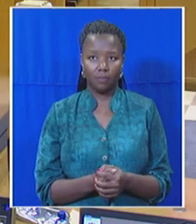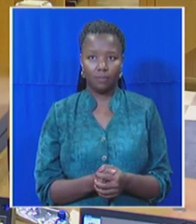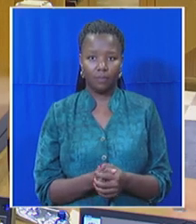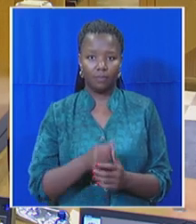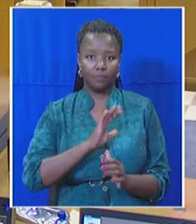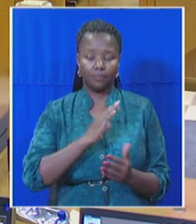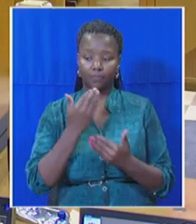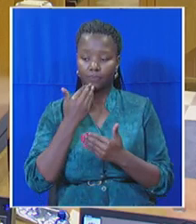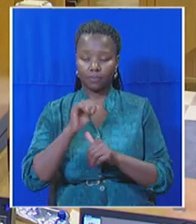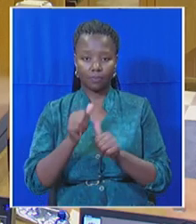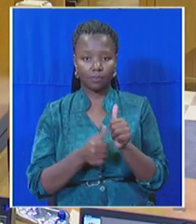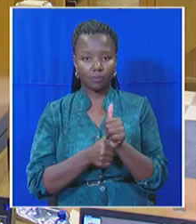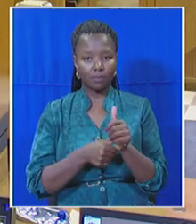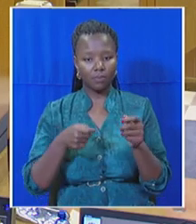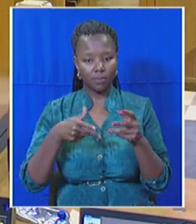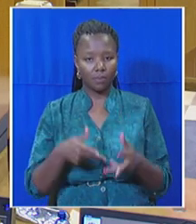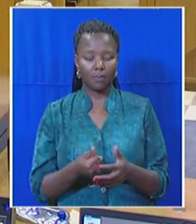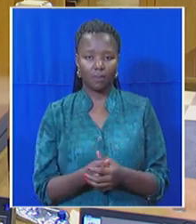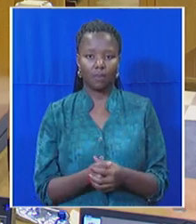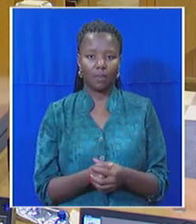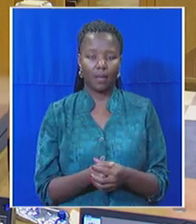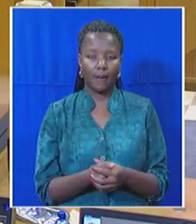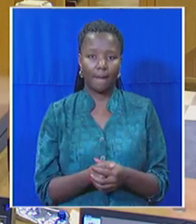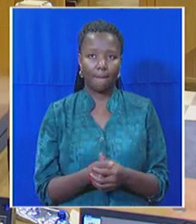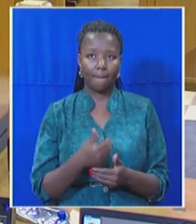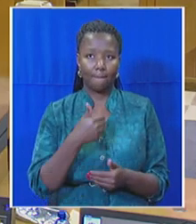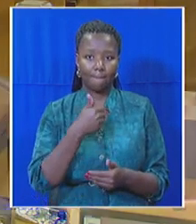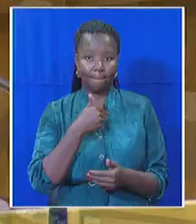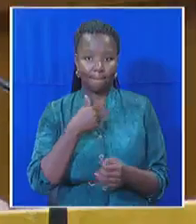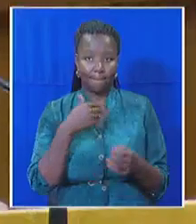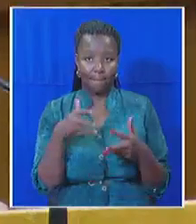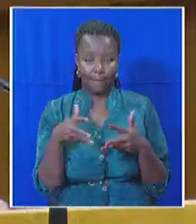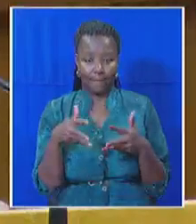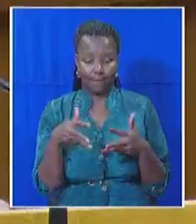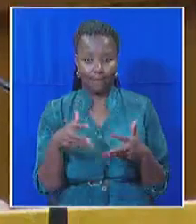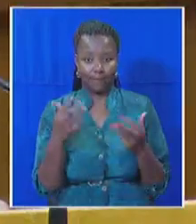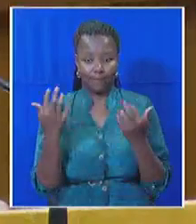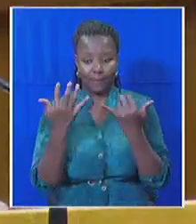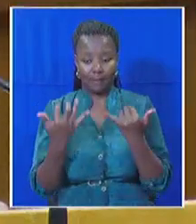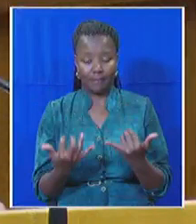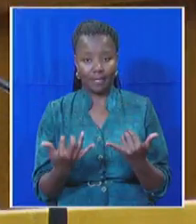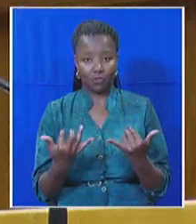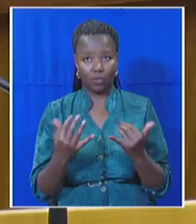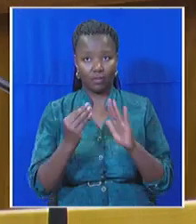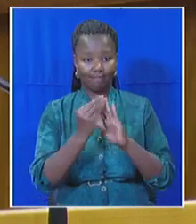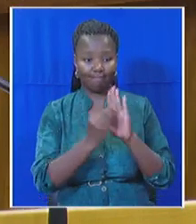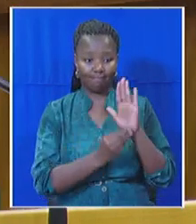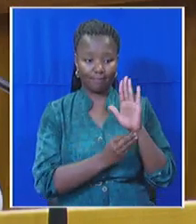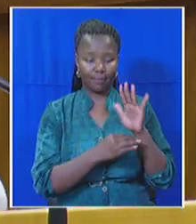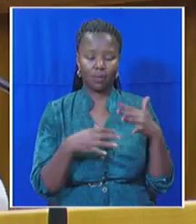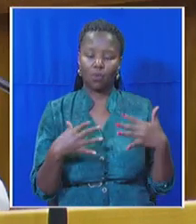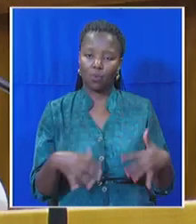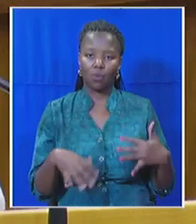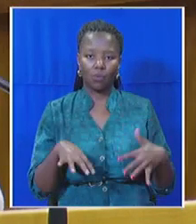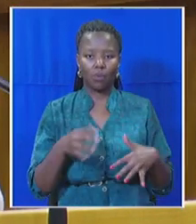Thank you, Deputy Speaker. The long fight for the NA to have a bigger say in budget making was worth the trouble. Because of